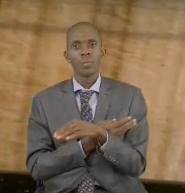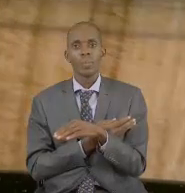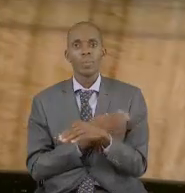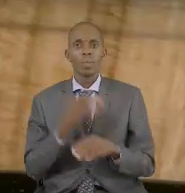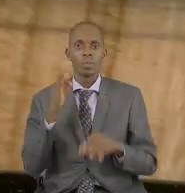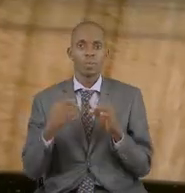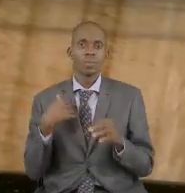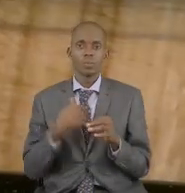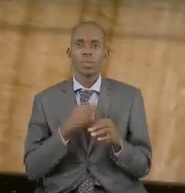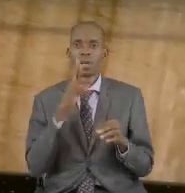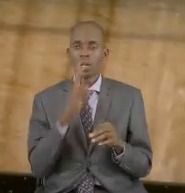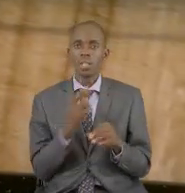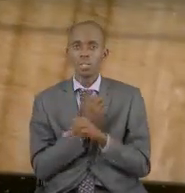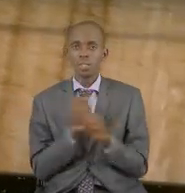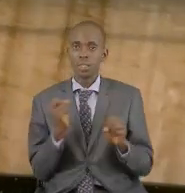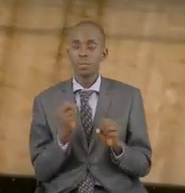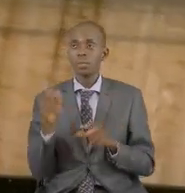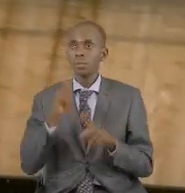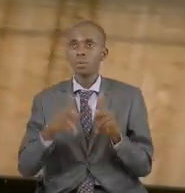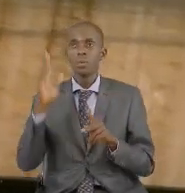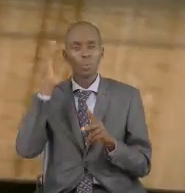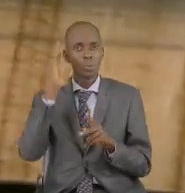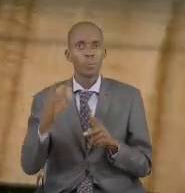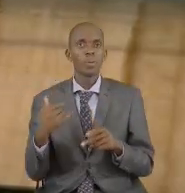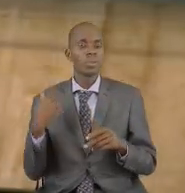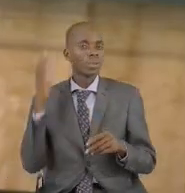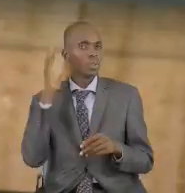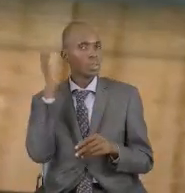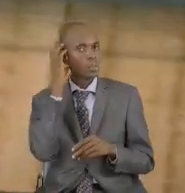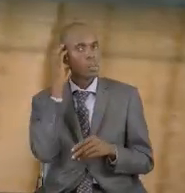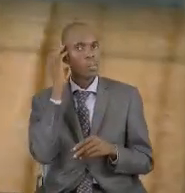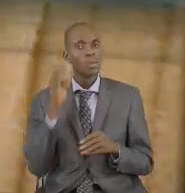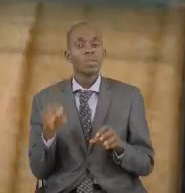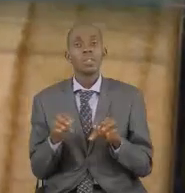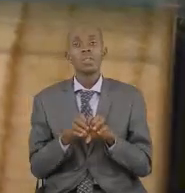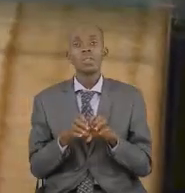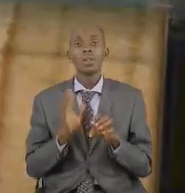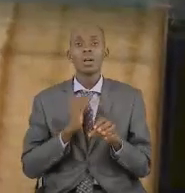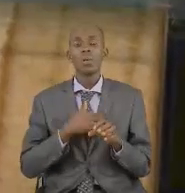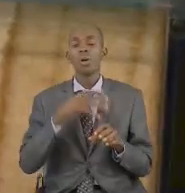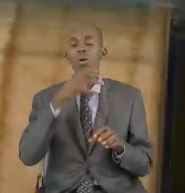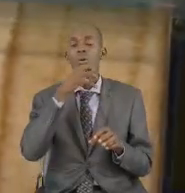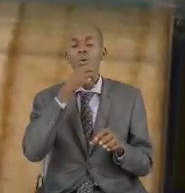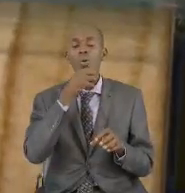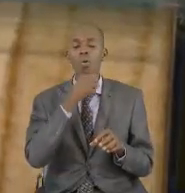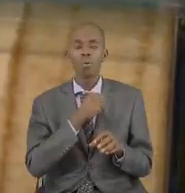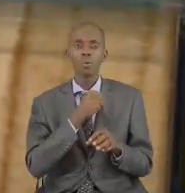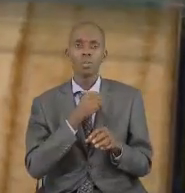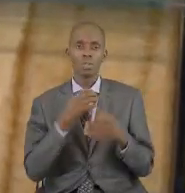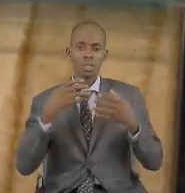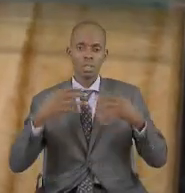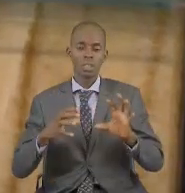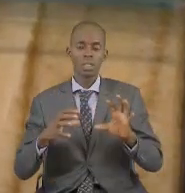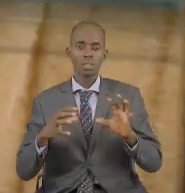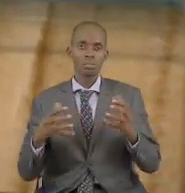hear. Even where we have not been, our classmates, old classmates, they will hear.